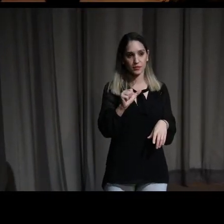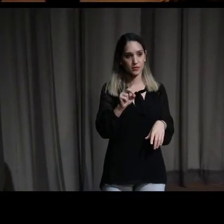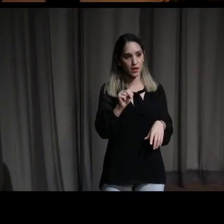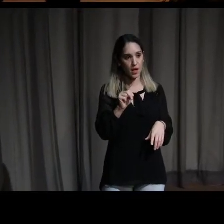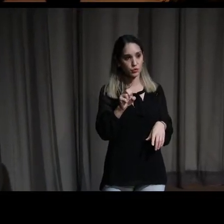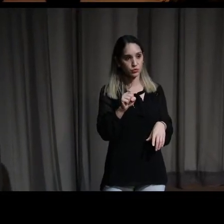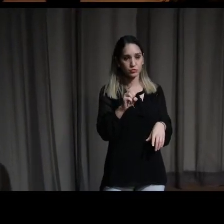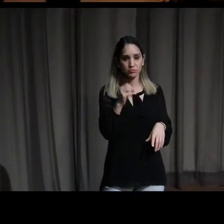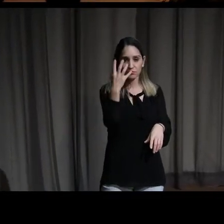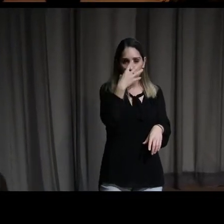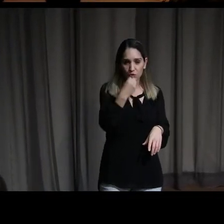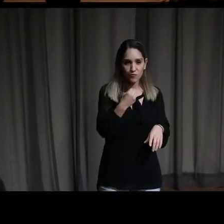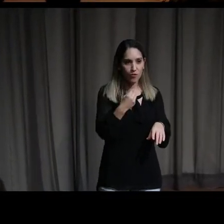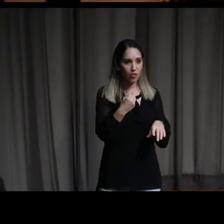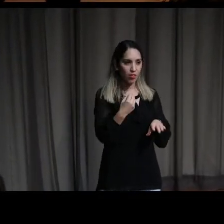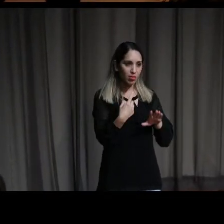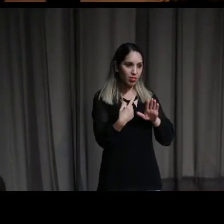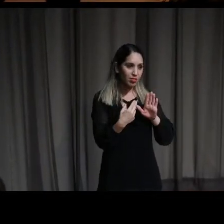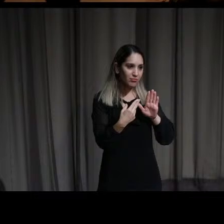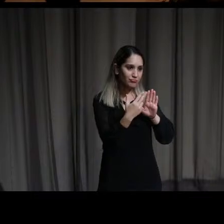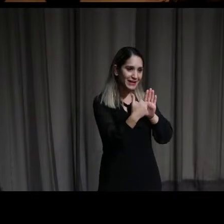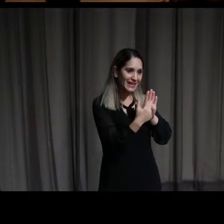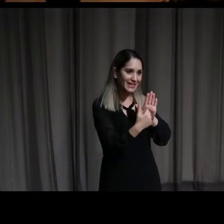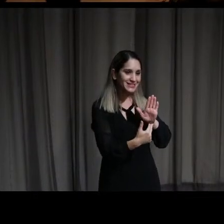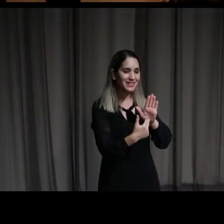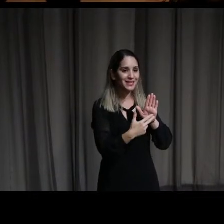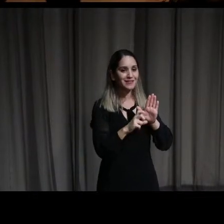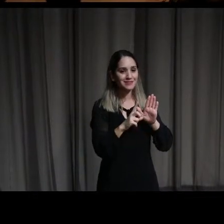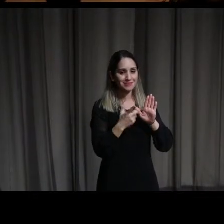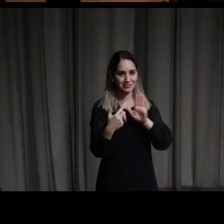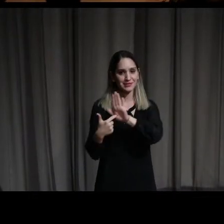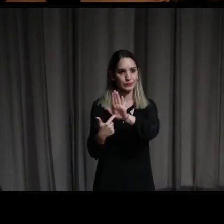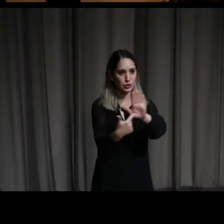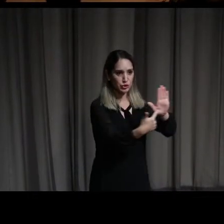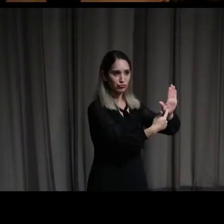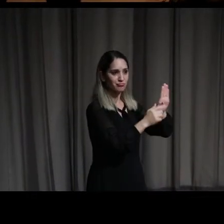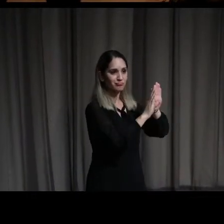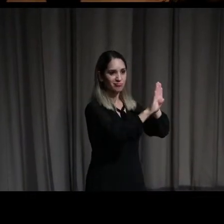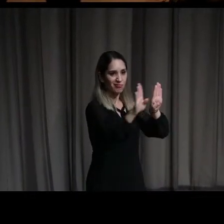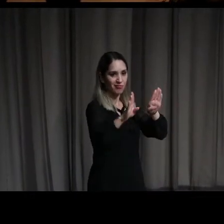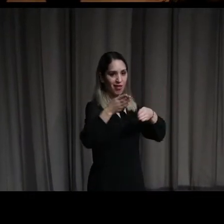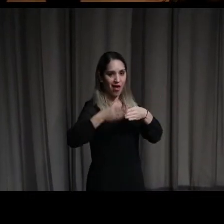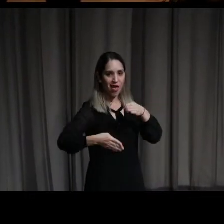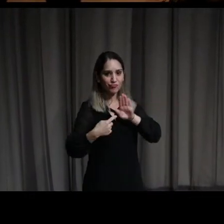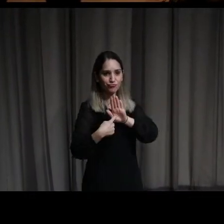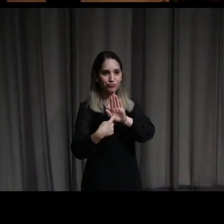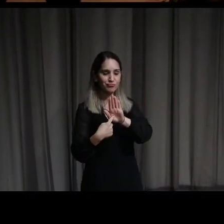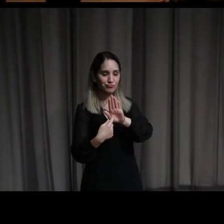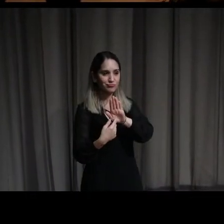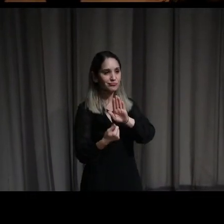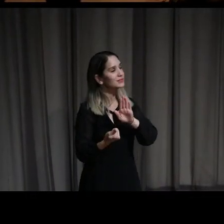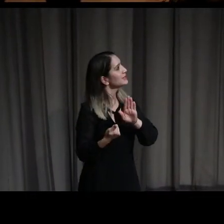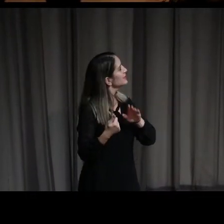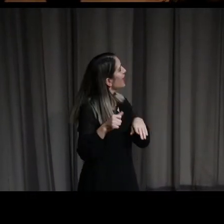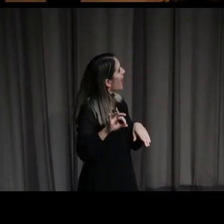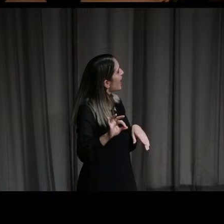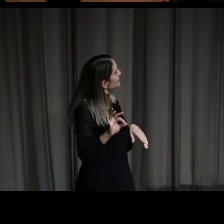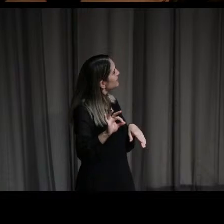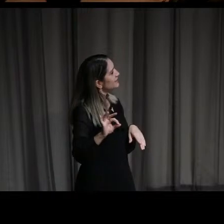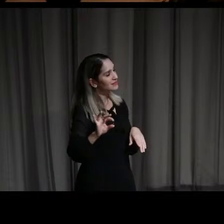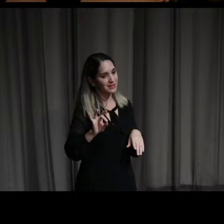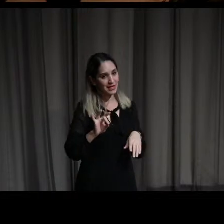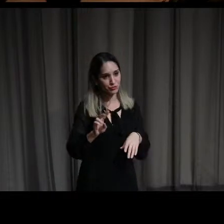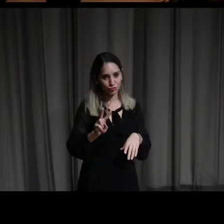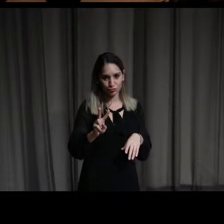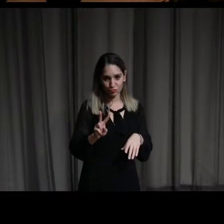painting that we decided to close the exhibition on. It's from 1982, Descanso, Rest, and